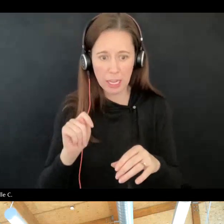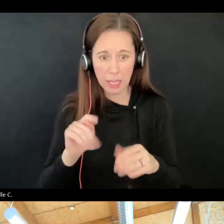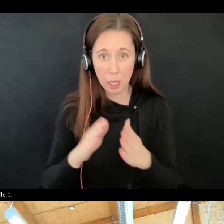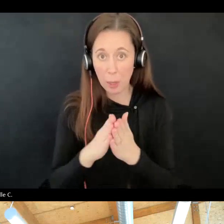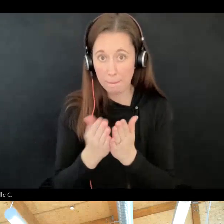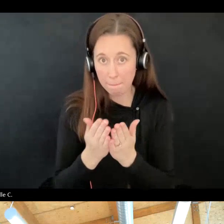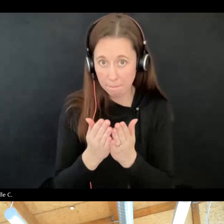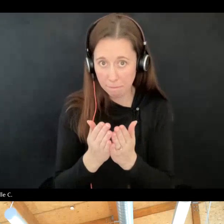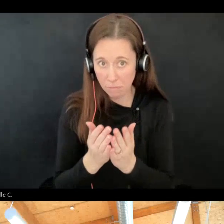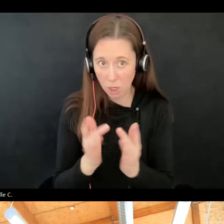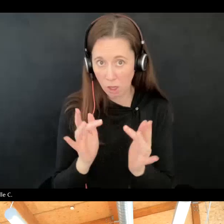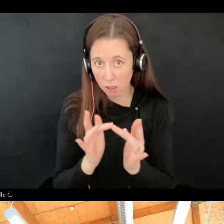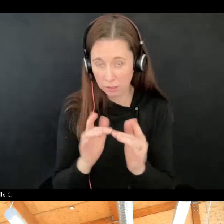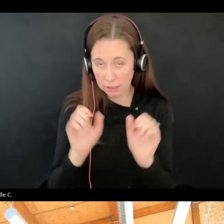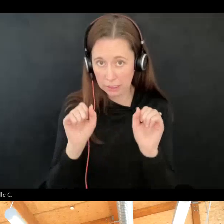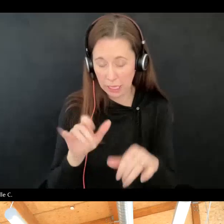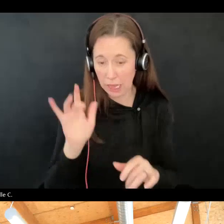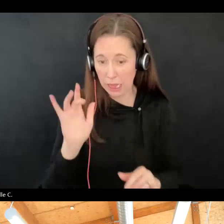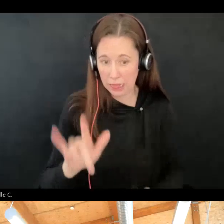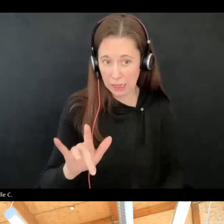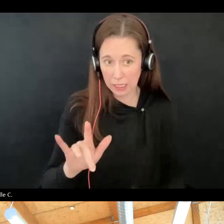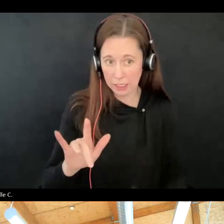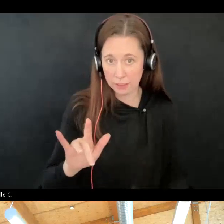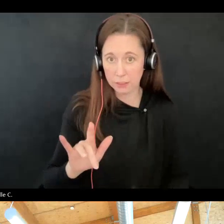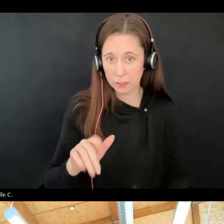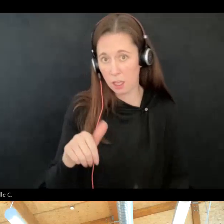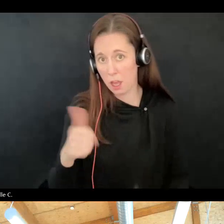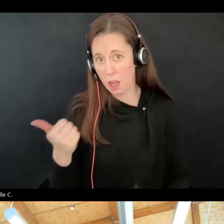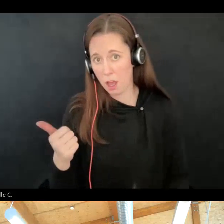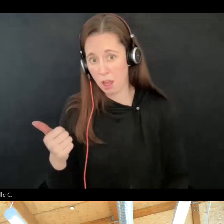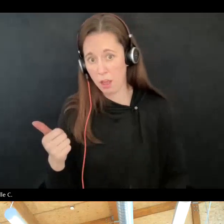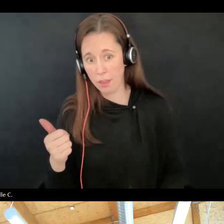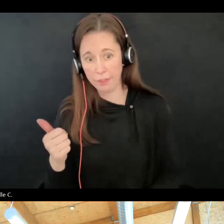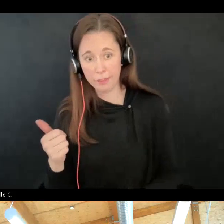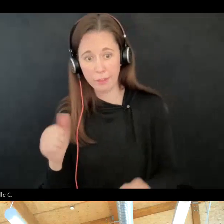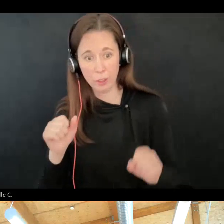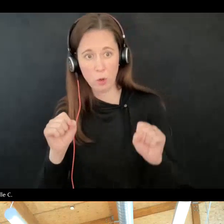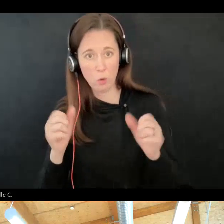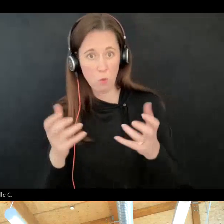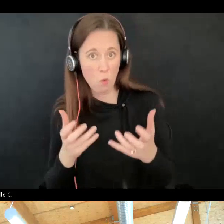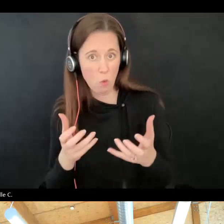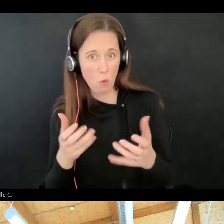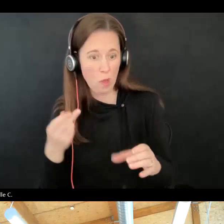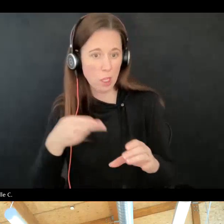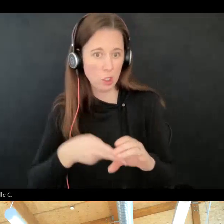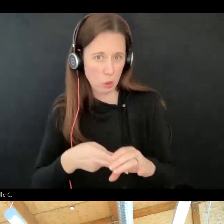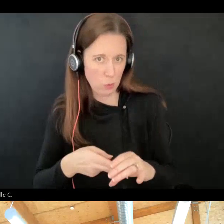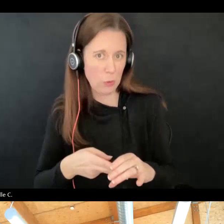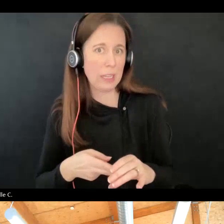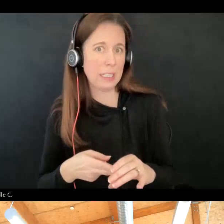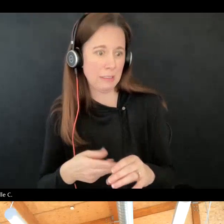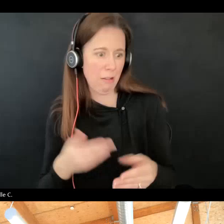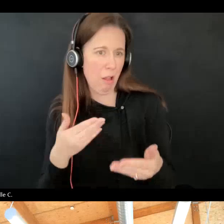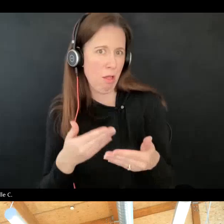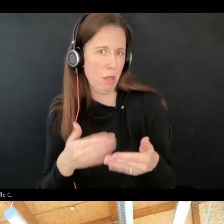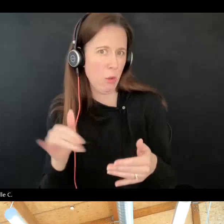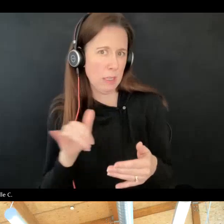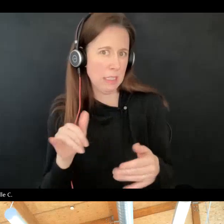least be a starting point for other participants, because there was another book with a very similar title. So I'm glad I